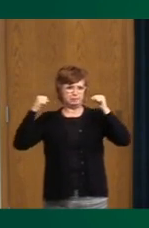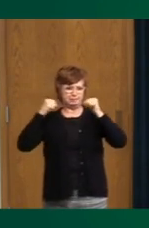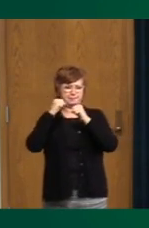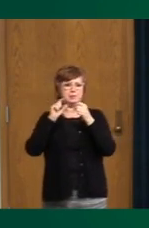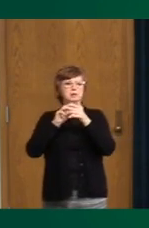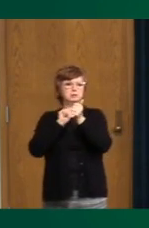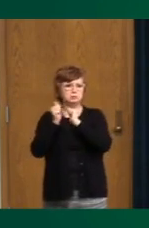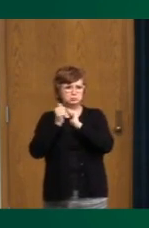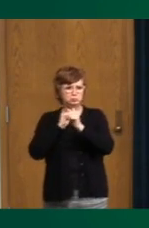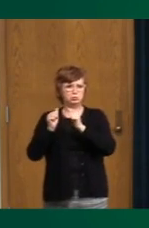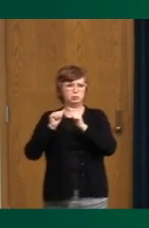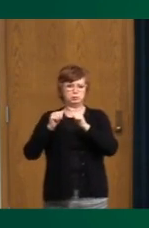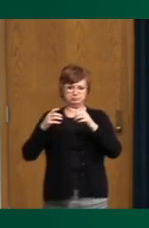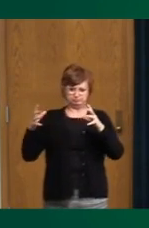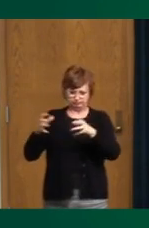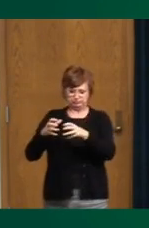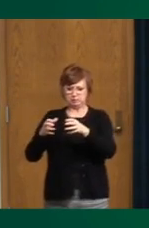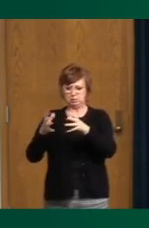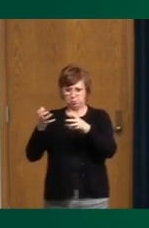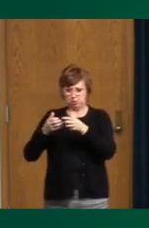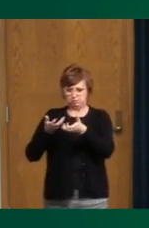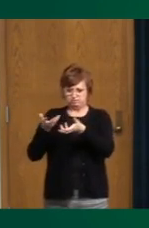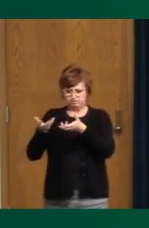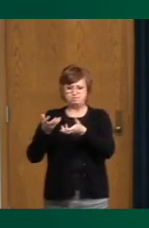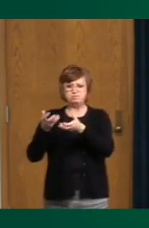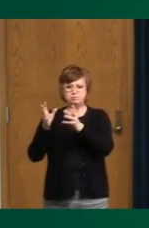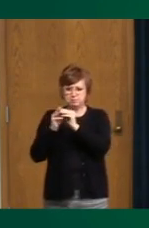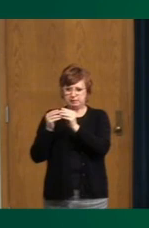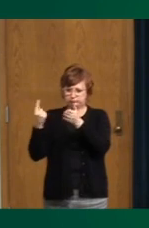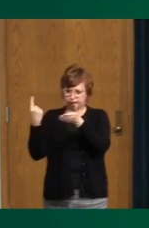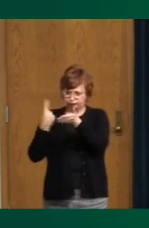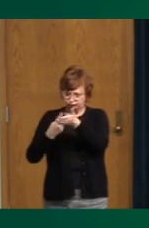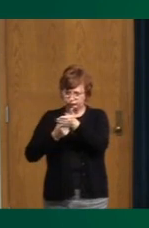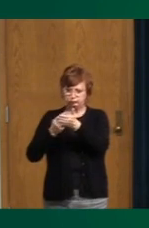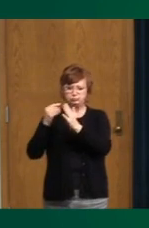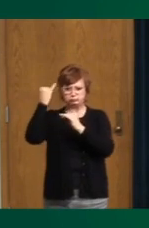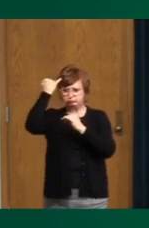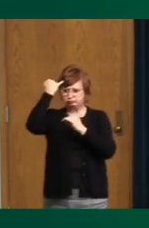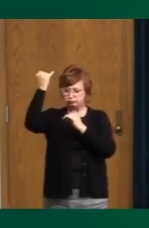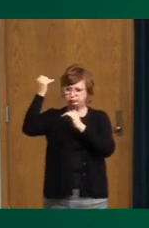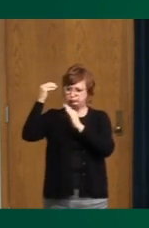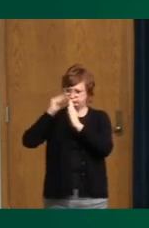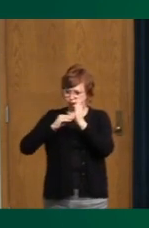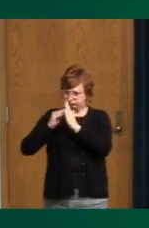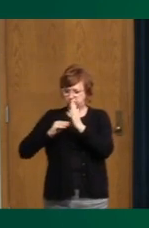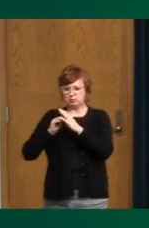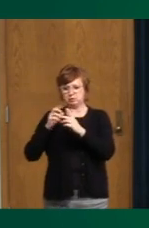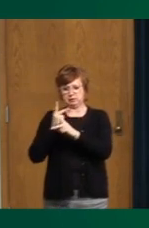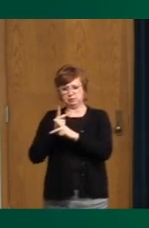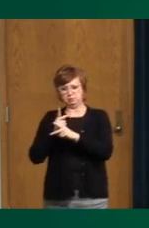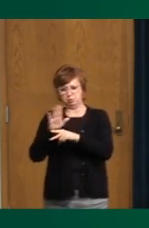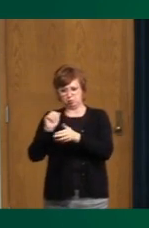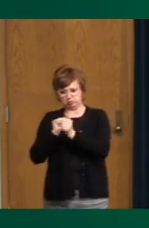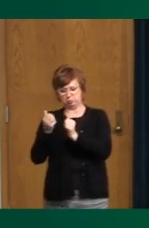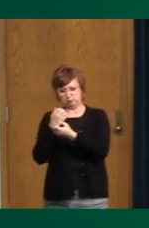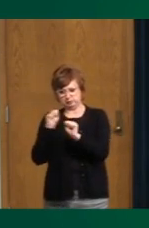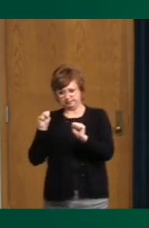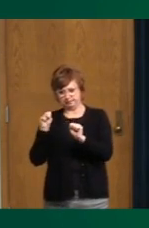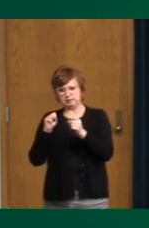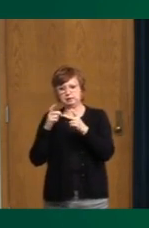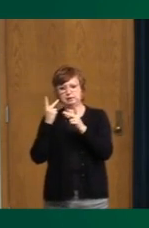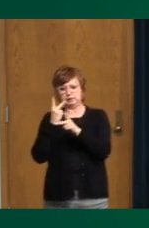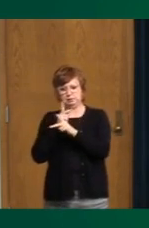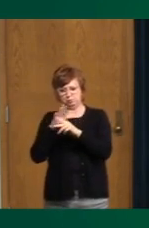to improve the guidelines and to make each of these venues and each of these activities safer. We will also be